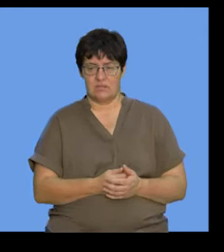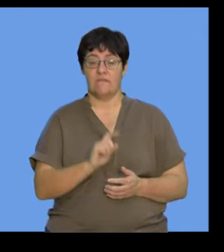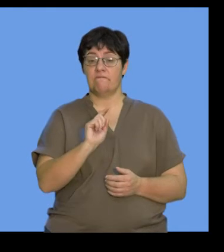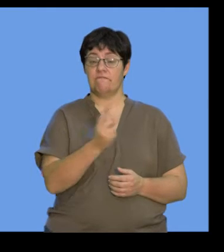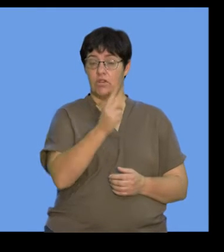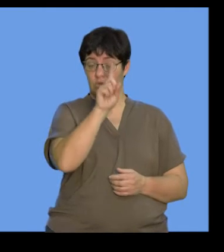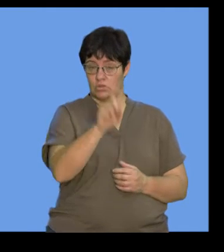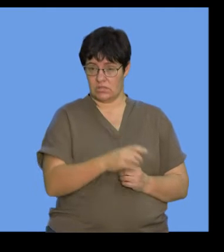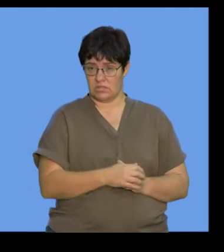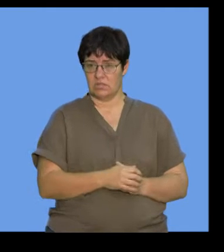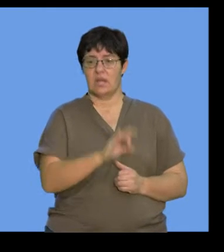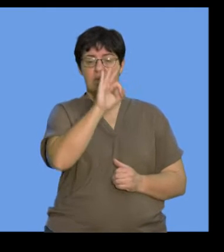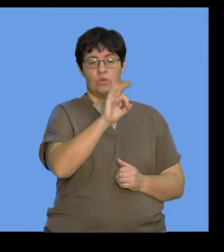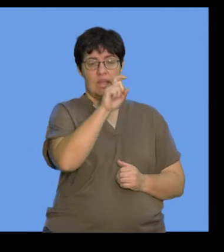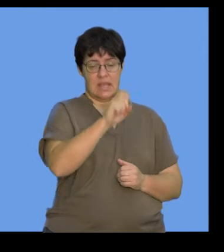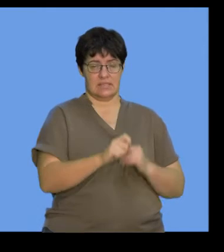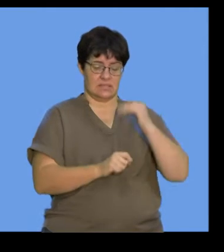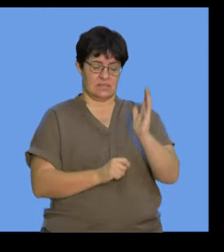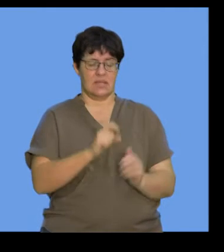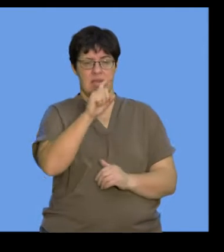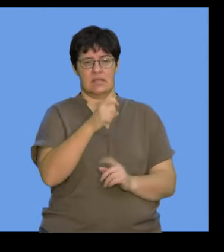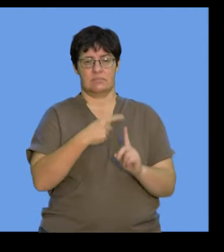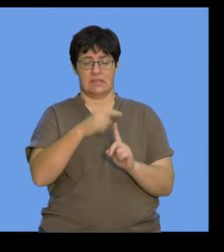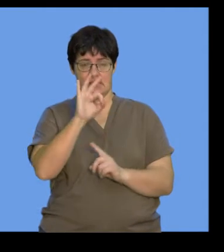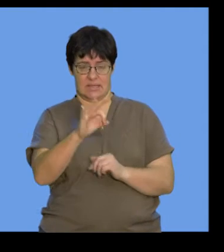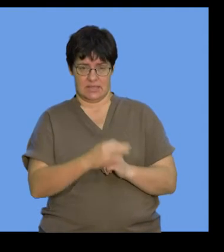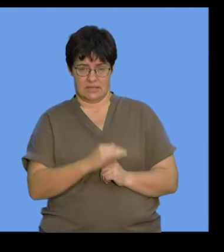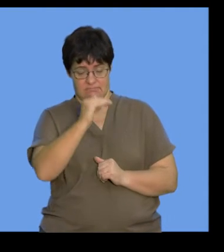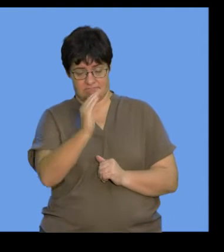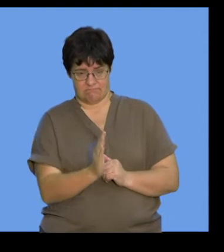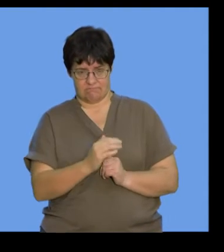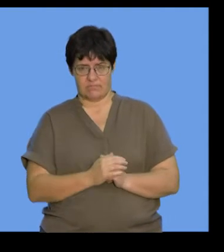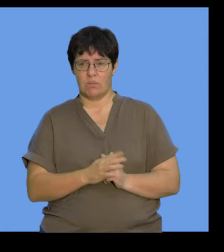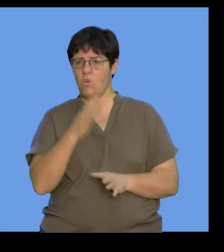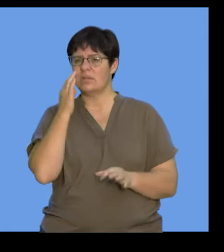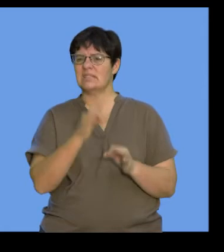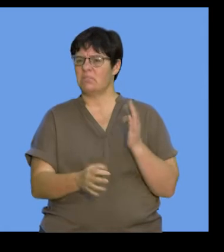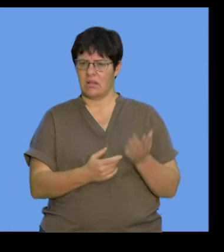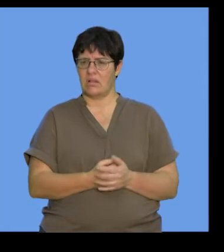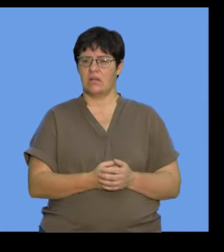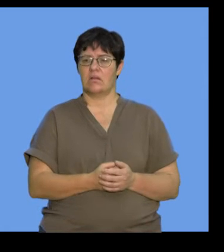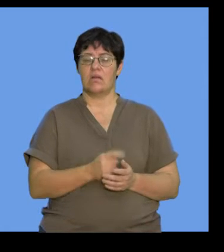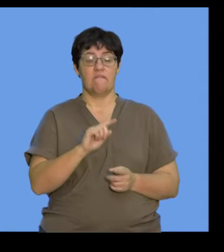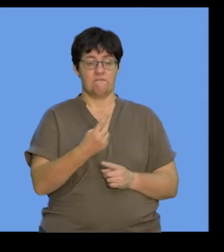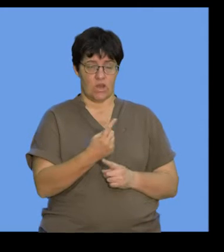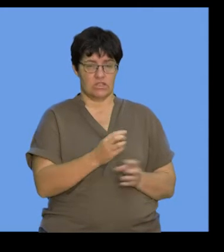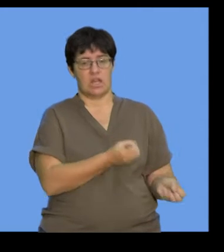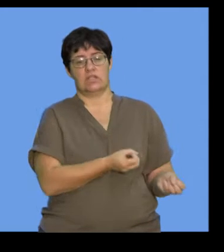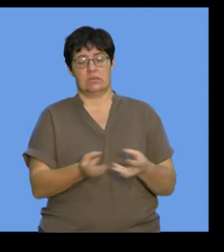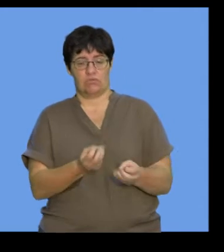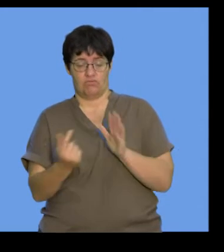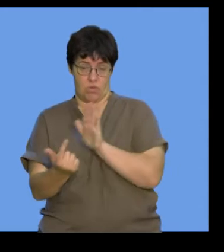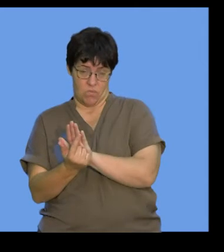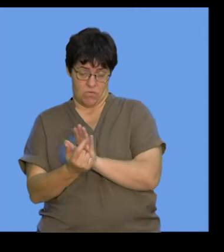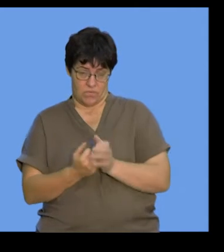The first question I have is 3x into x plus 3. So to simplify this, we're going to use the